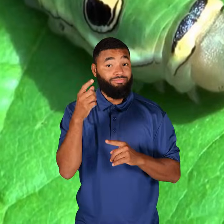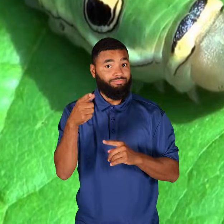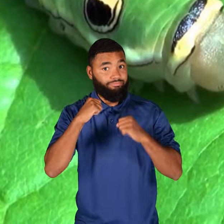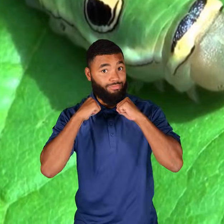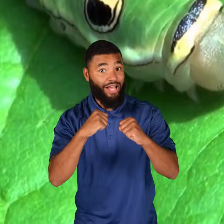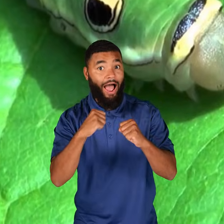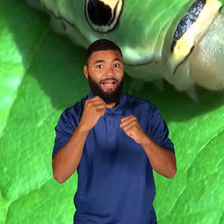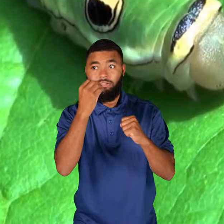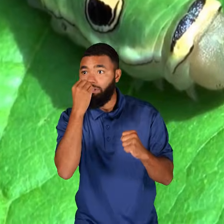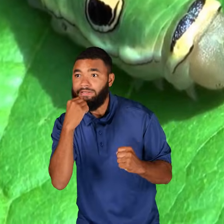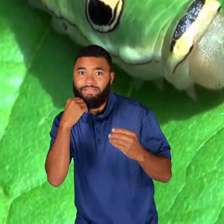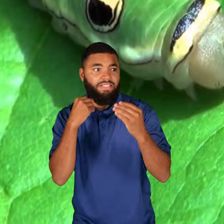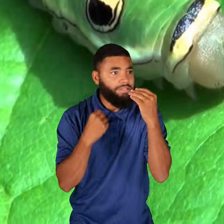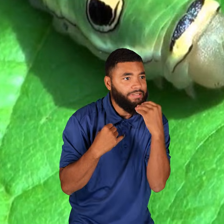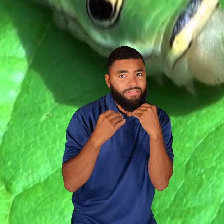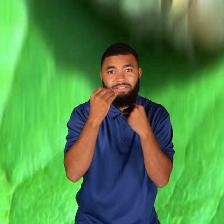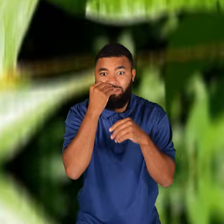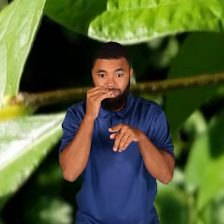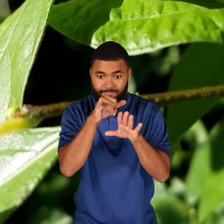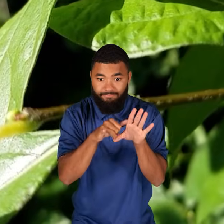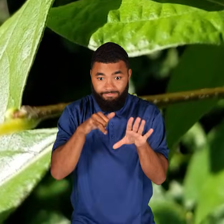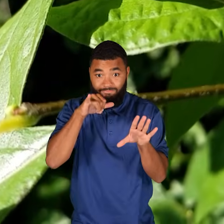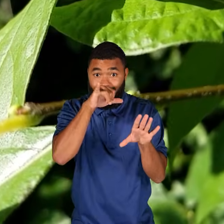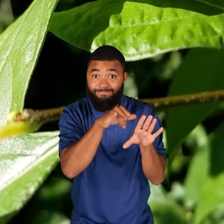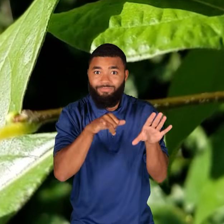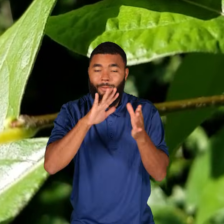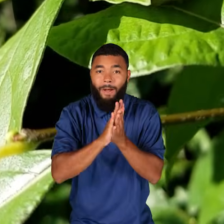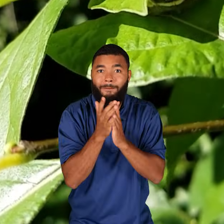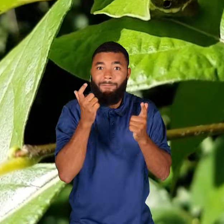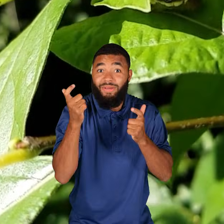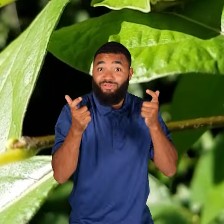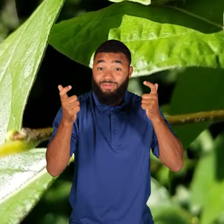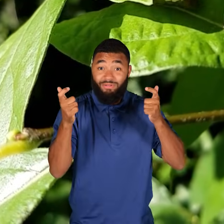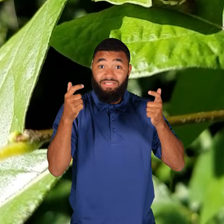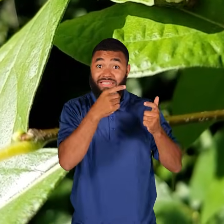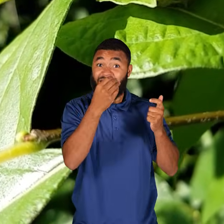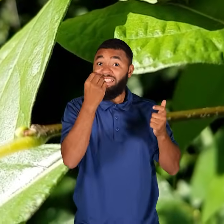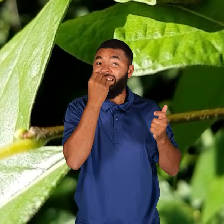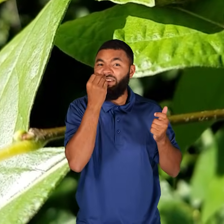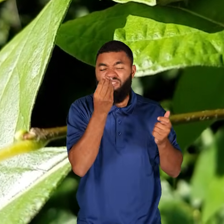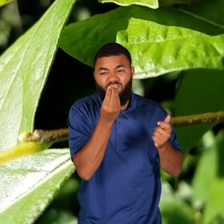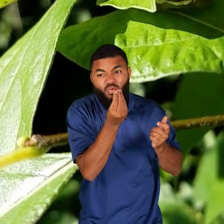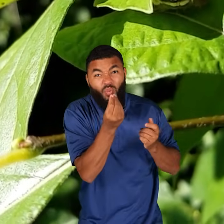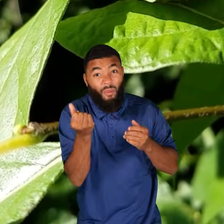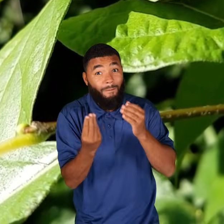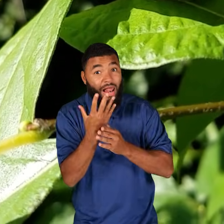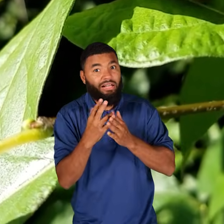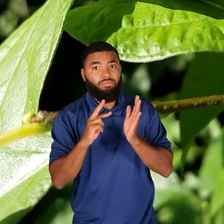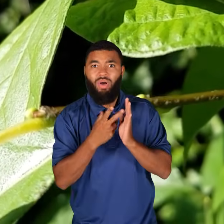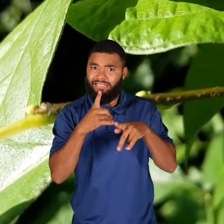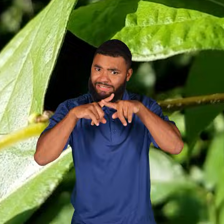after leaf as they grow bigger and stronger. Because they only eat a few types of plants, they depend on these plants